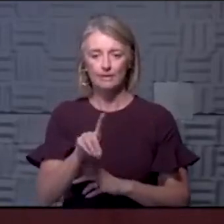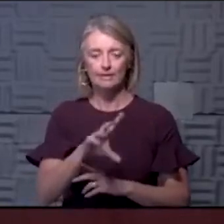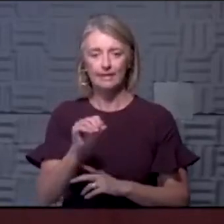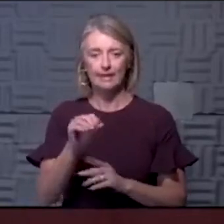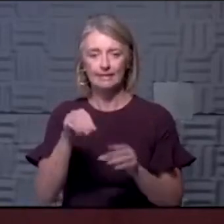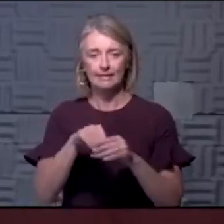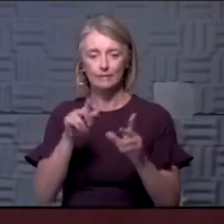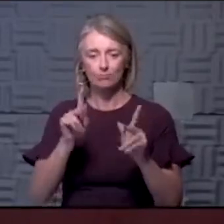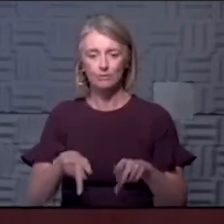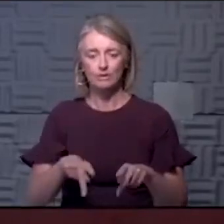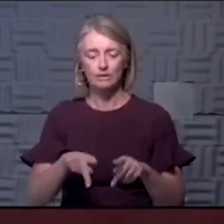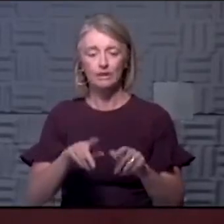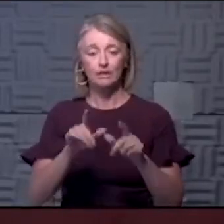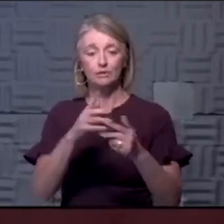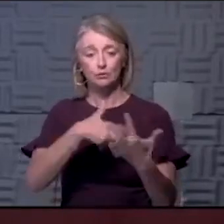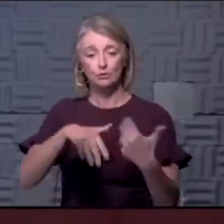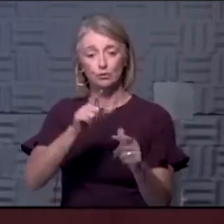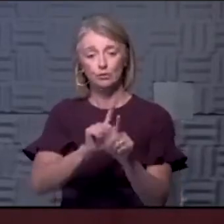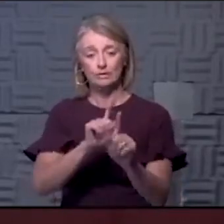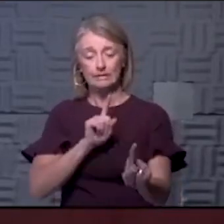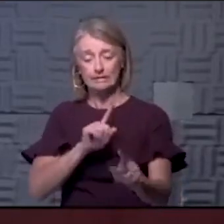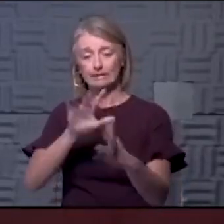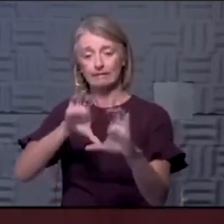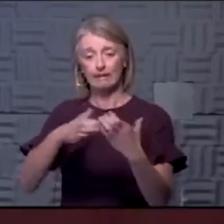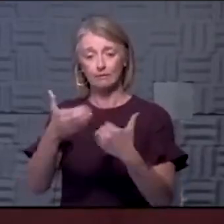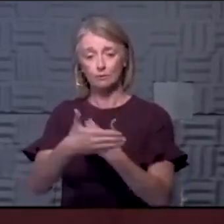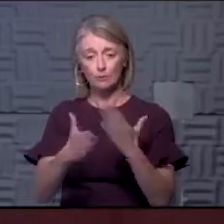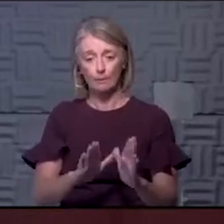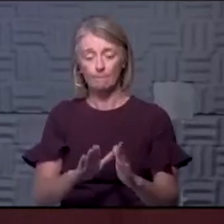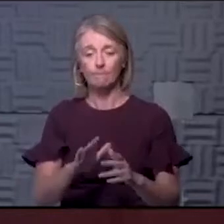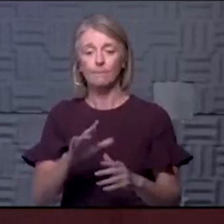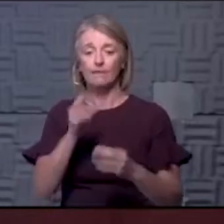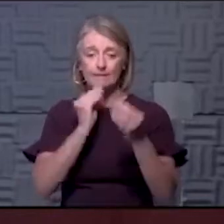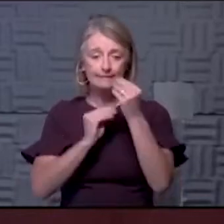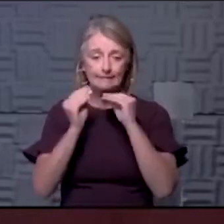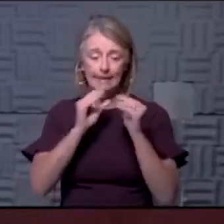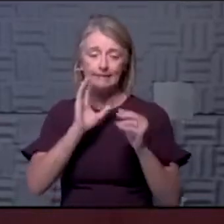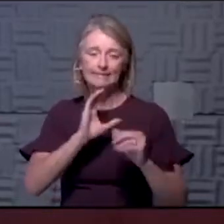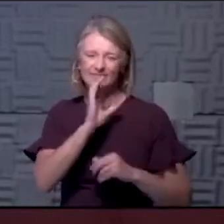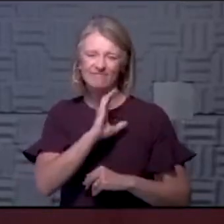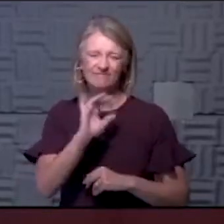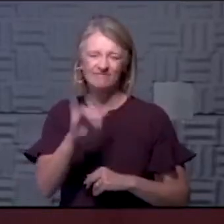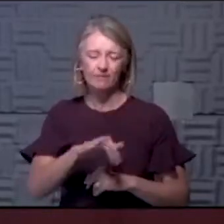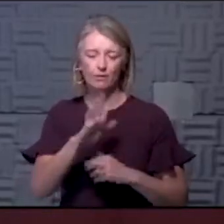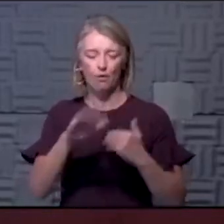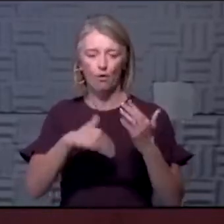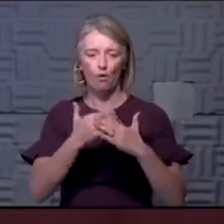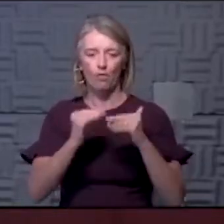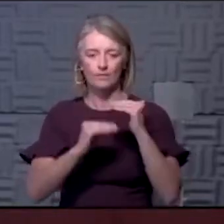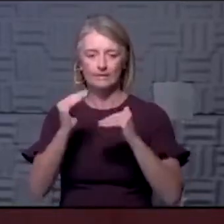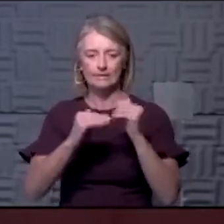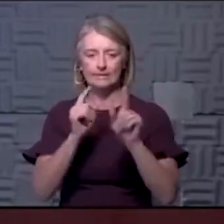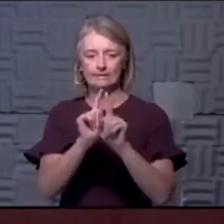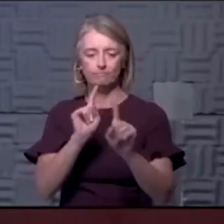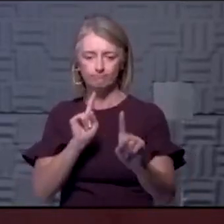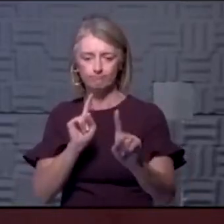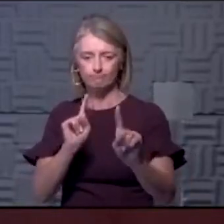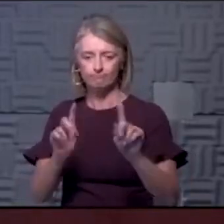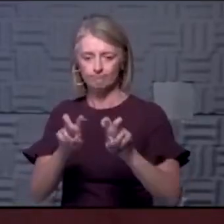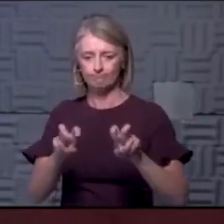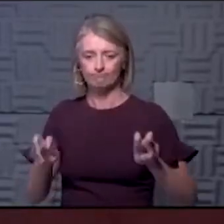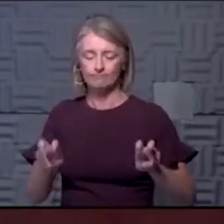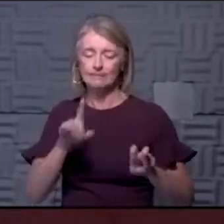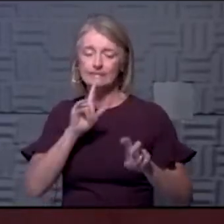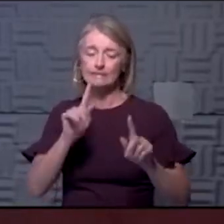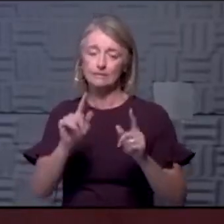and socially distanced out the classrooms and the dining halls and all the facilities. And the team's done